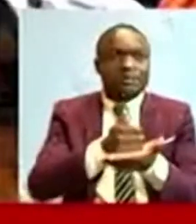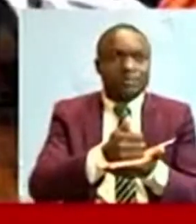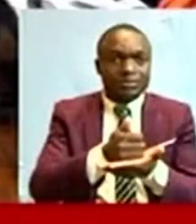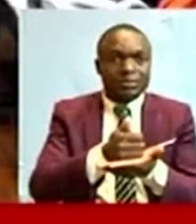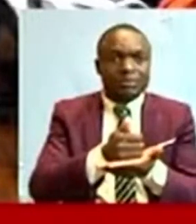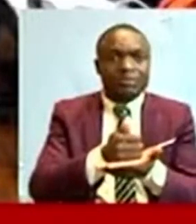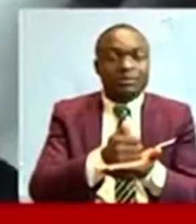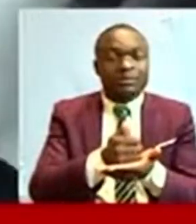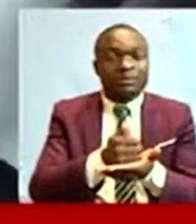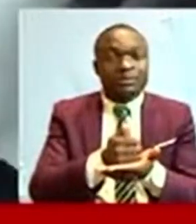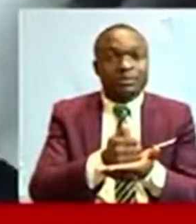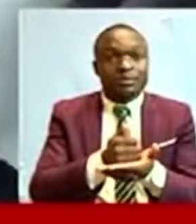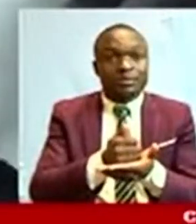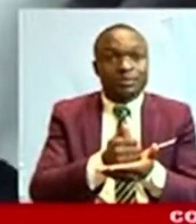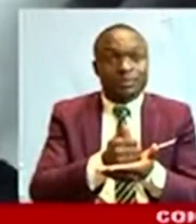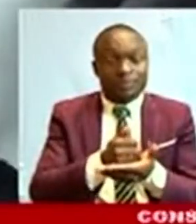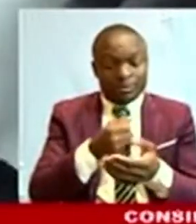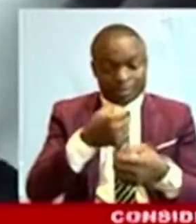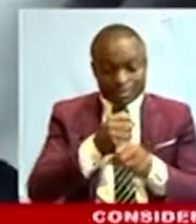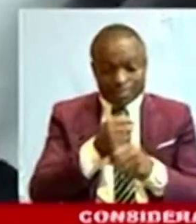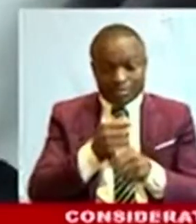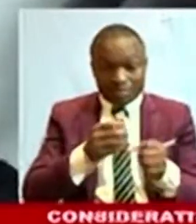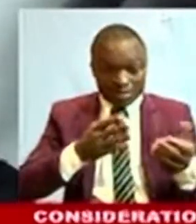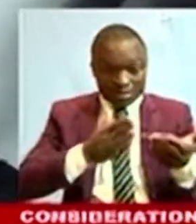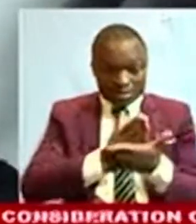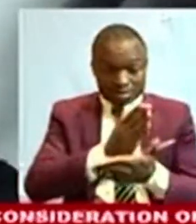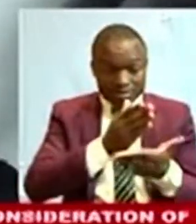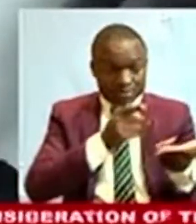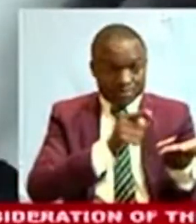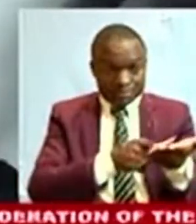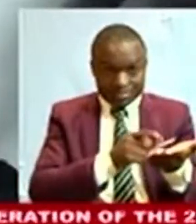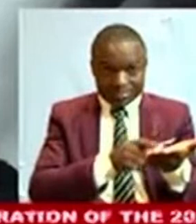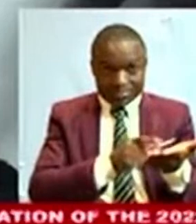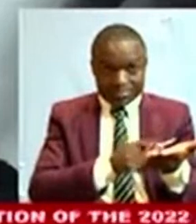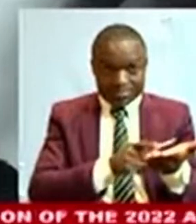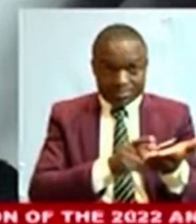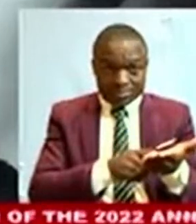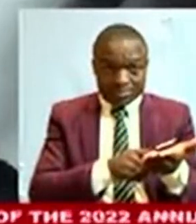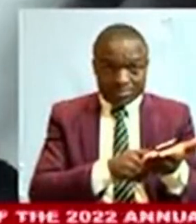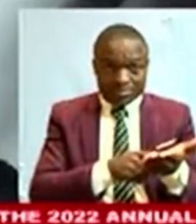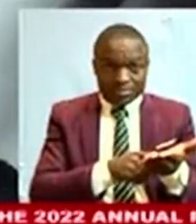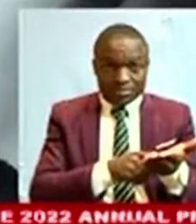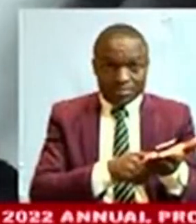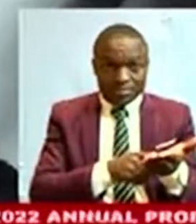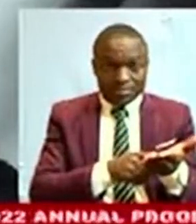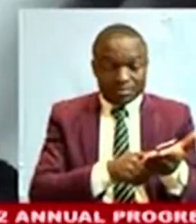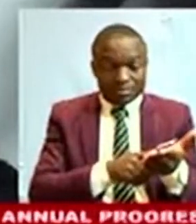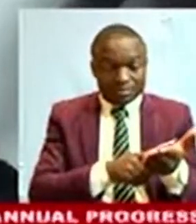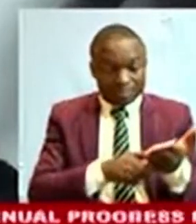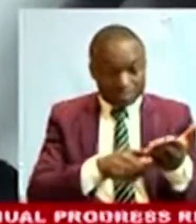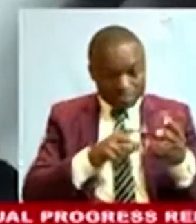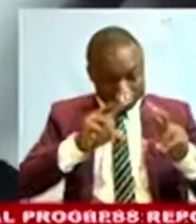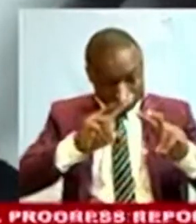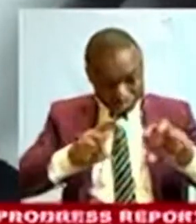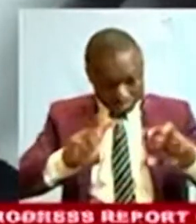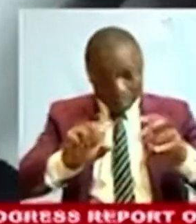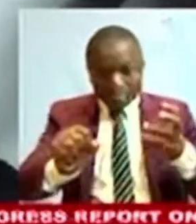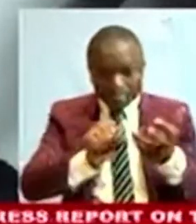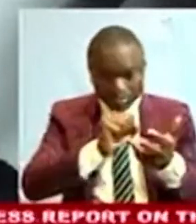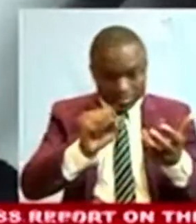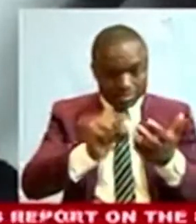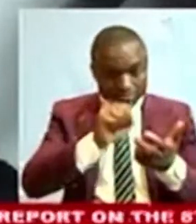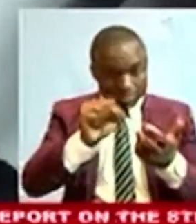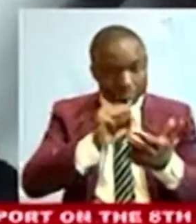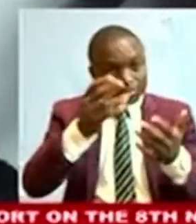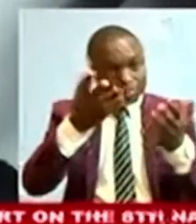that we are making a correction here. When we re-verified the statistics, we would like to report